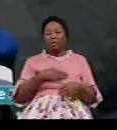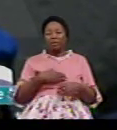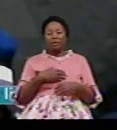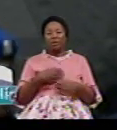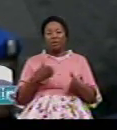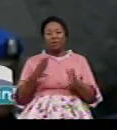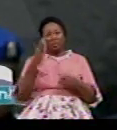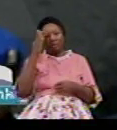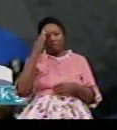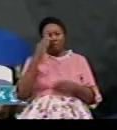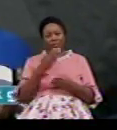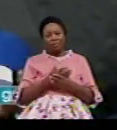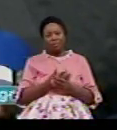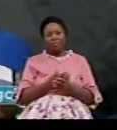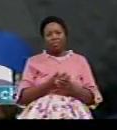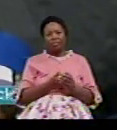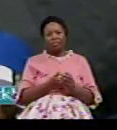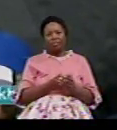Sickness gone.